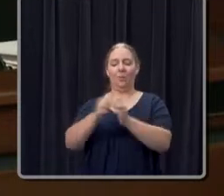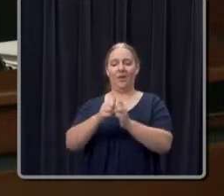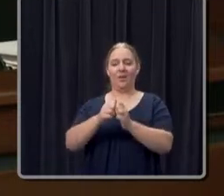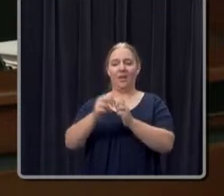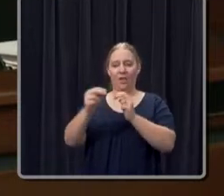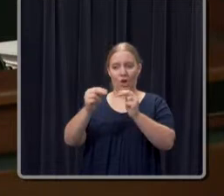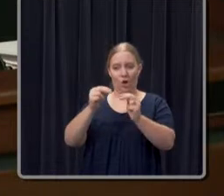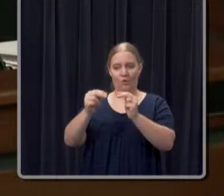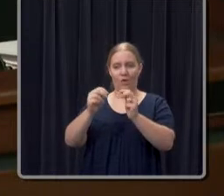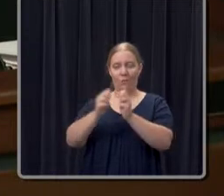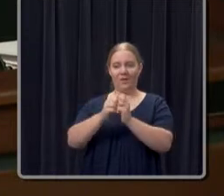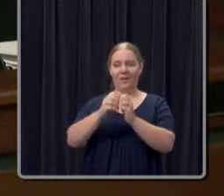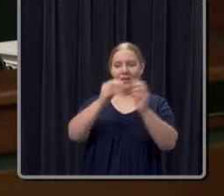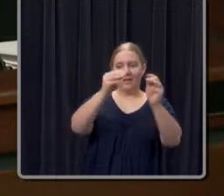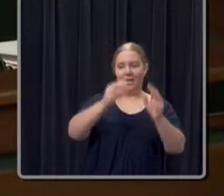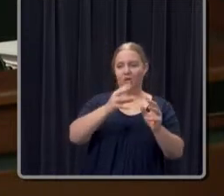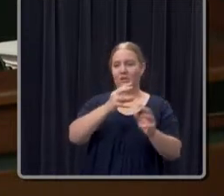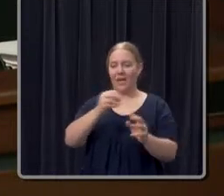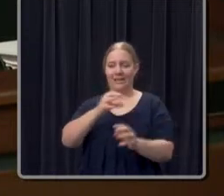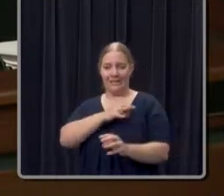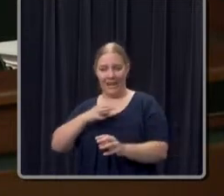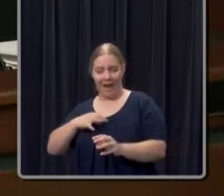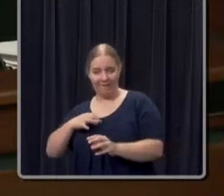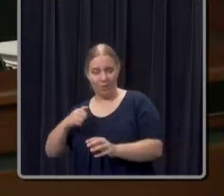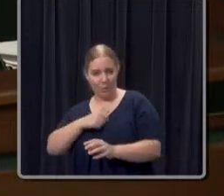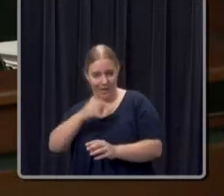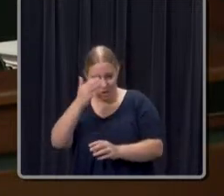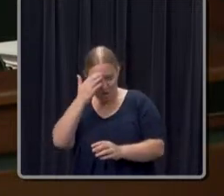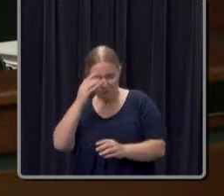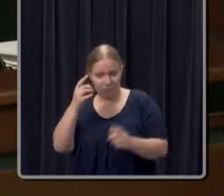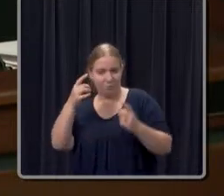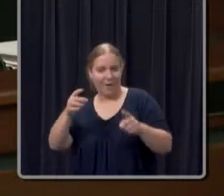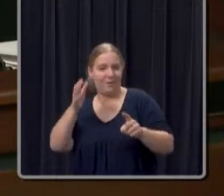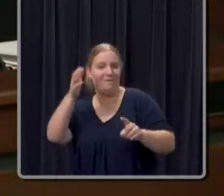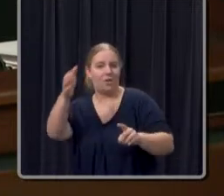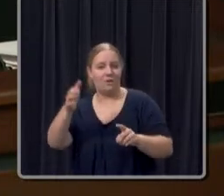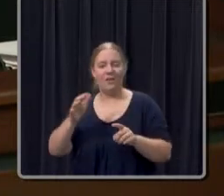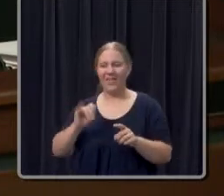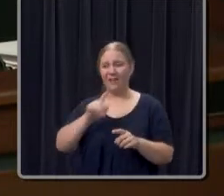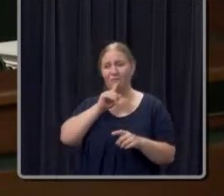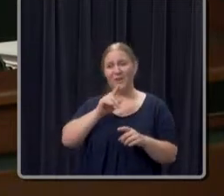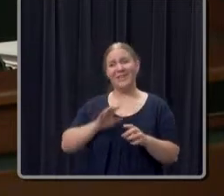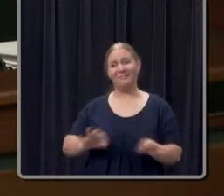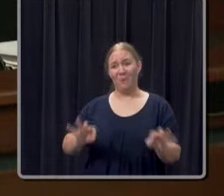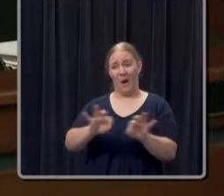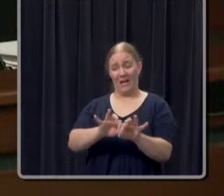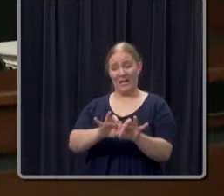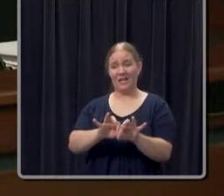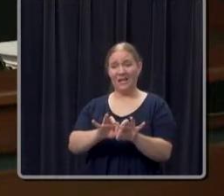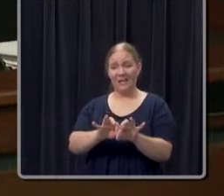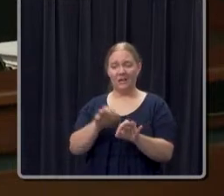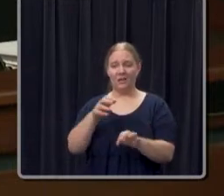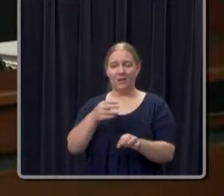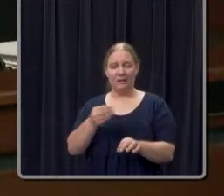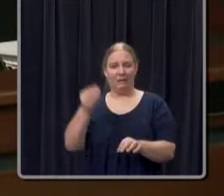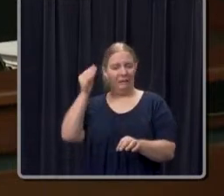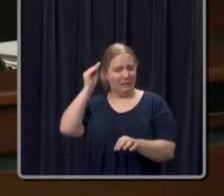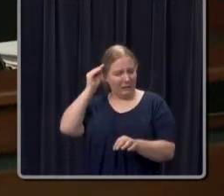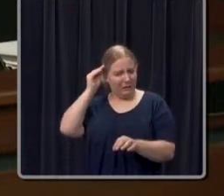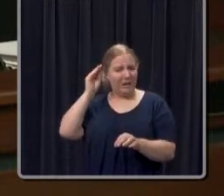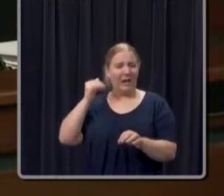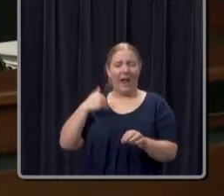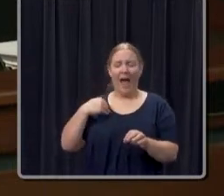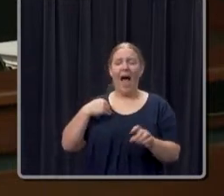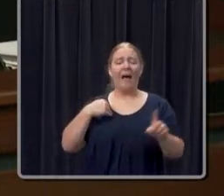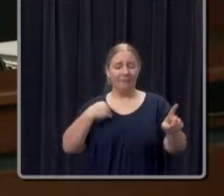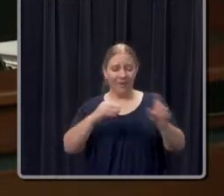with our teachers and staff. We know what's going to come and when it's going to come. That was really, really important to hear it and have it articulated